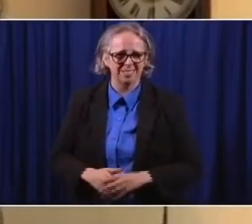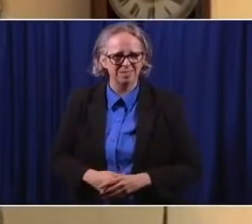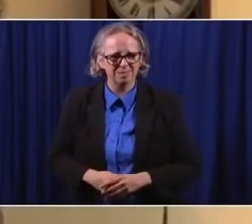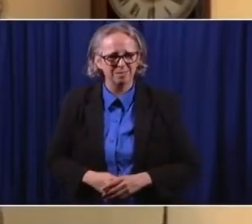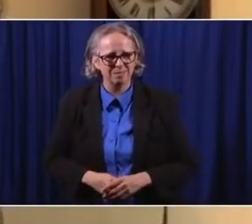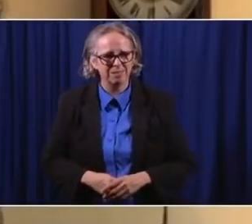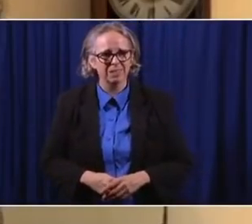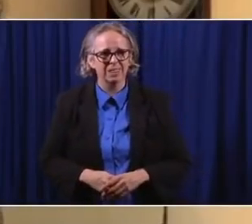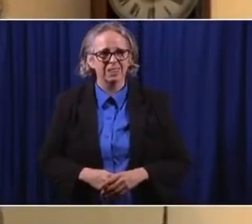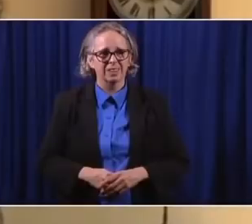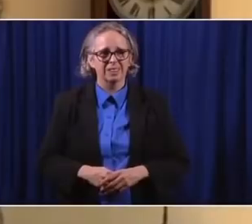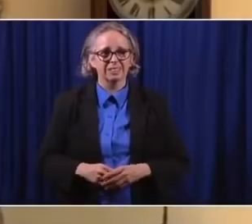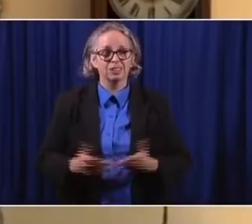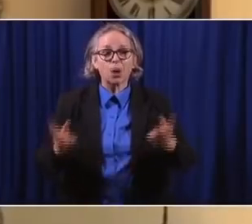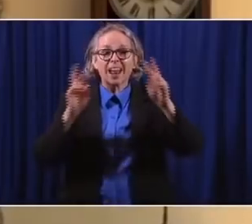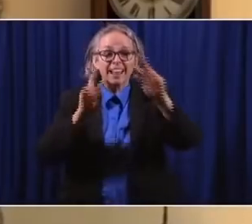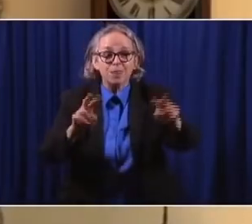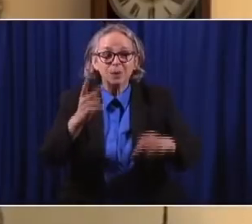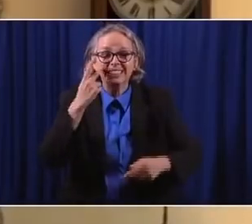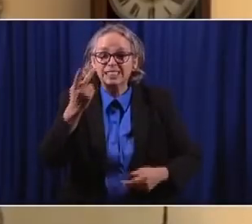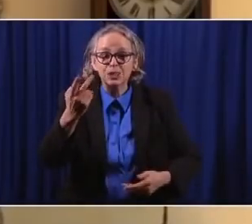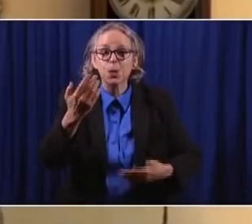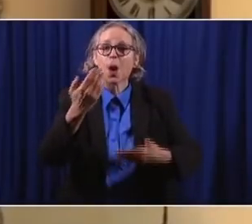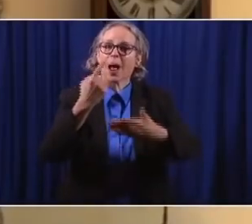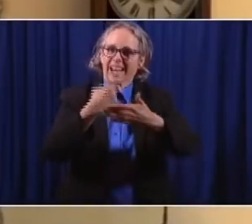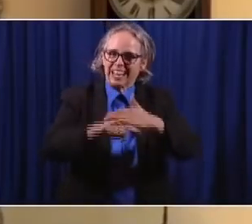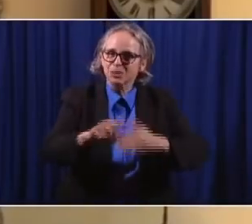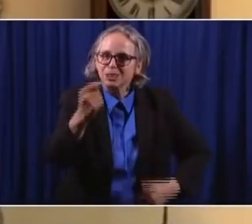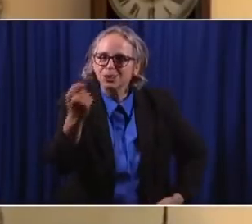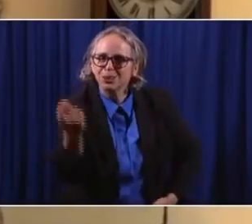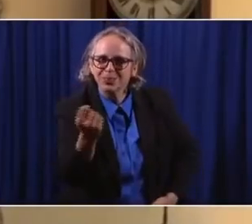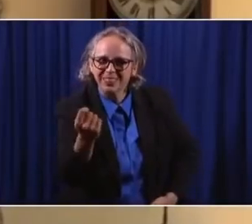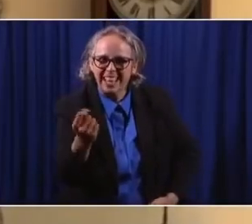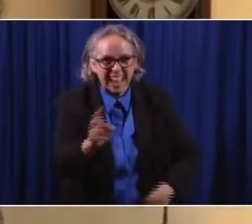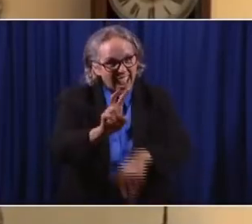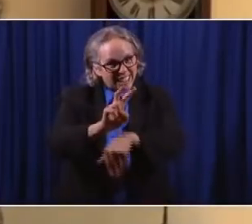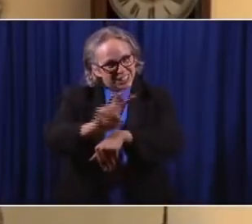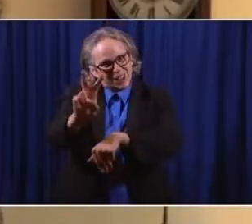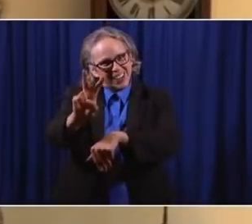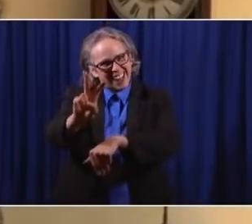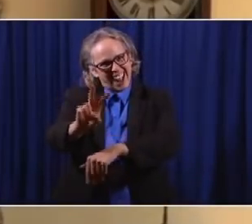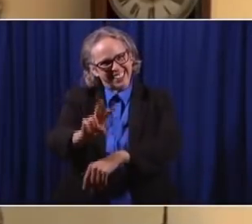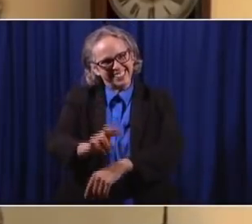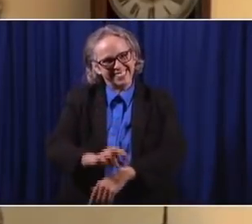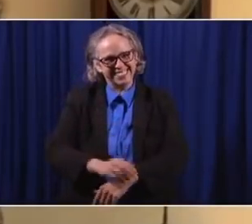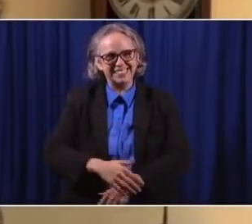forward to seeing everybody on Tuesday at 2:00. Let me thank